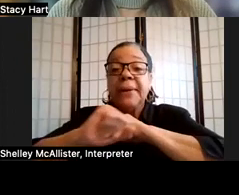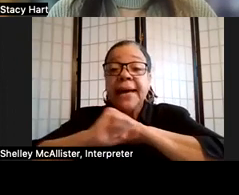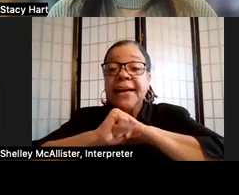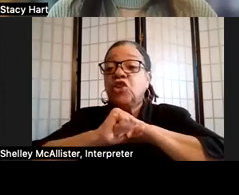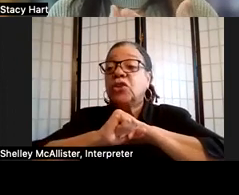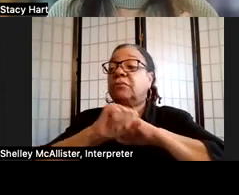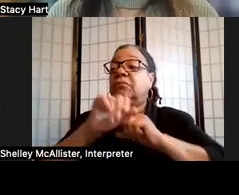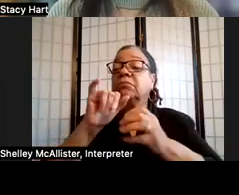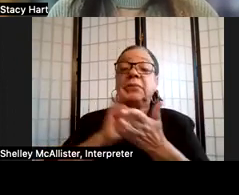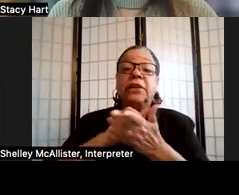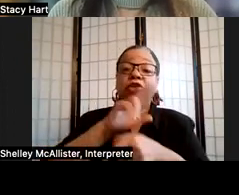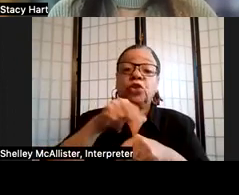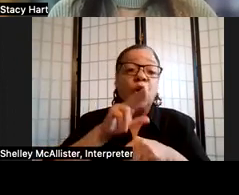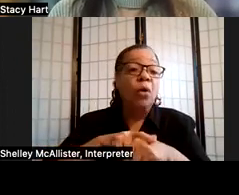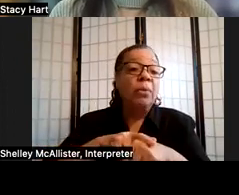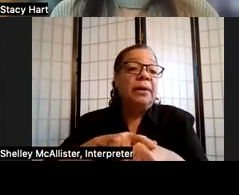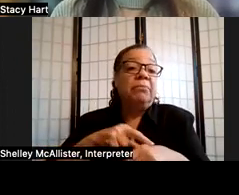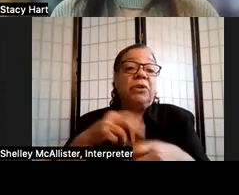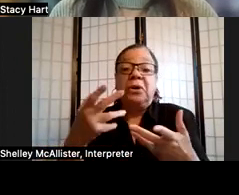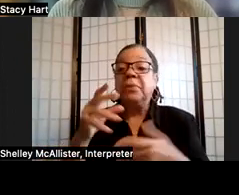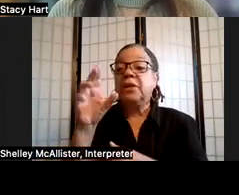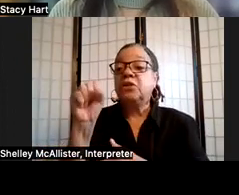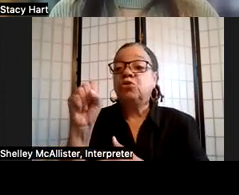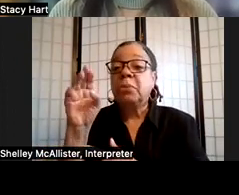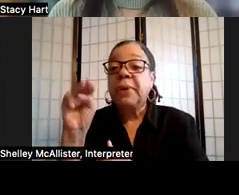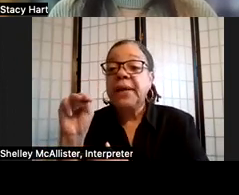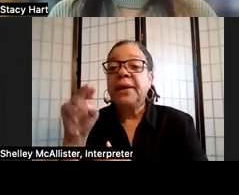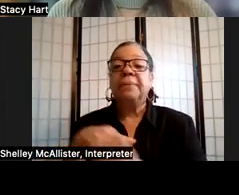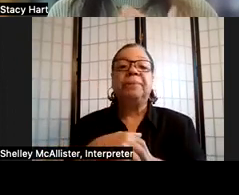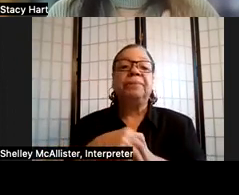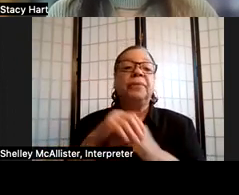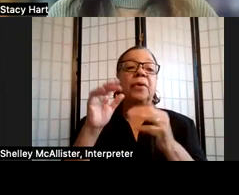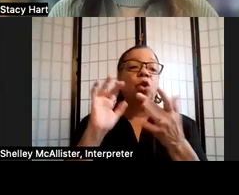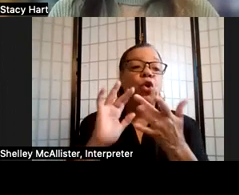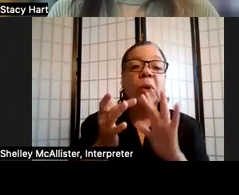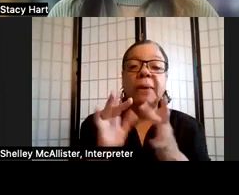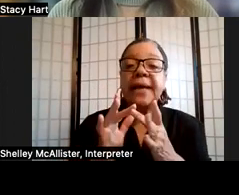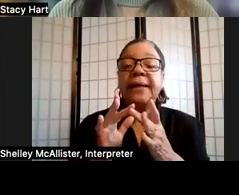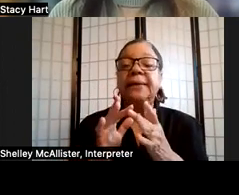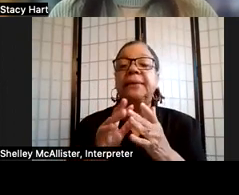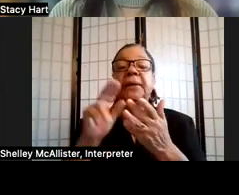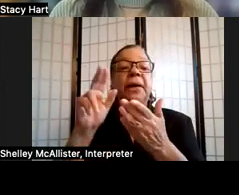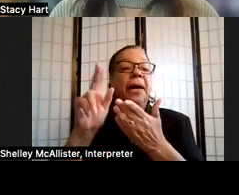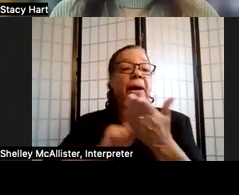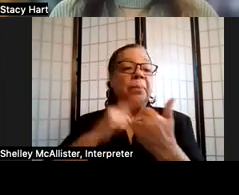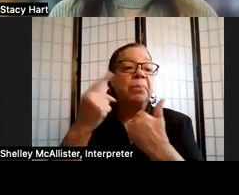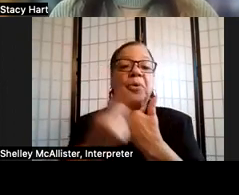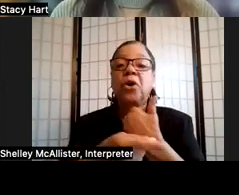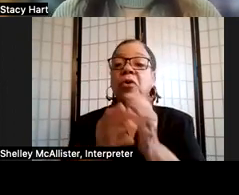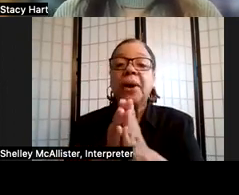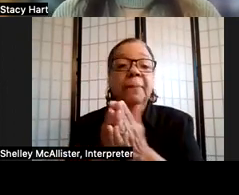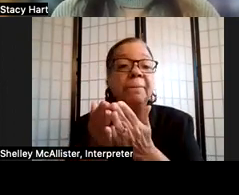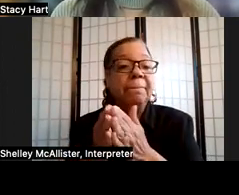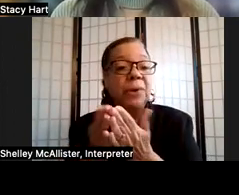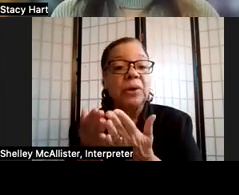would normally provide information. So on your website, people go to your website to